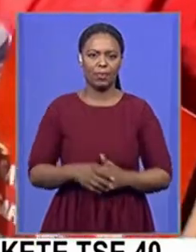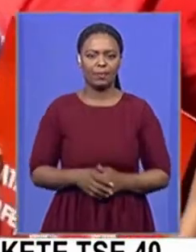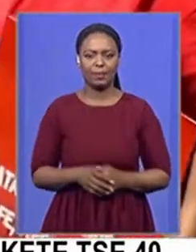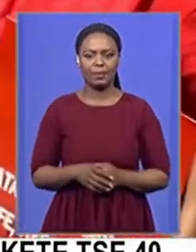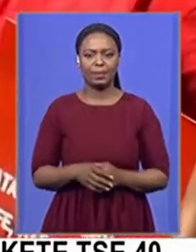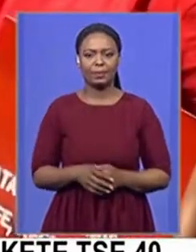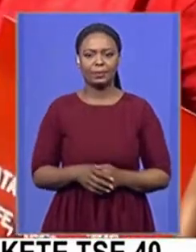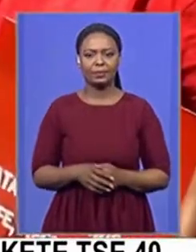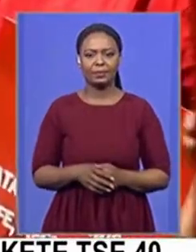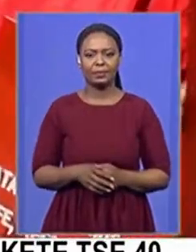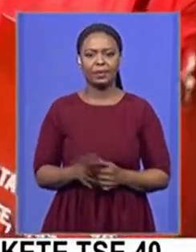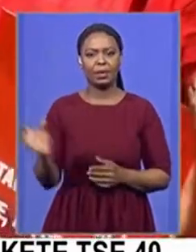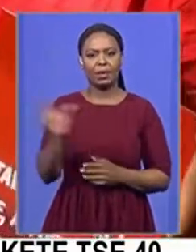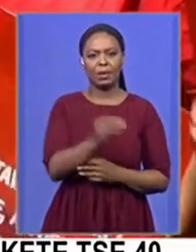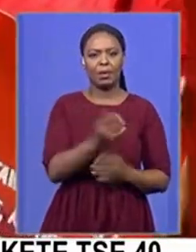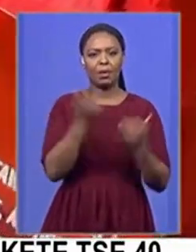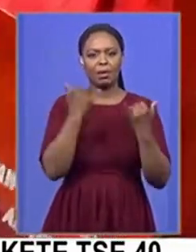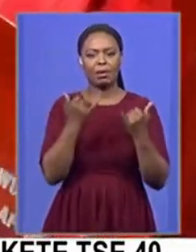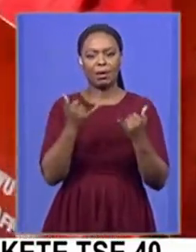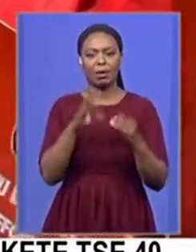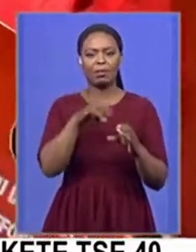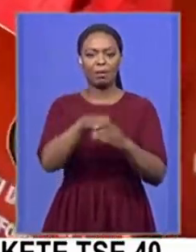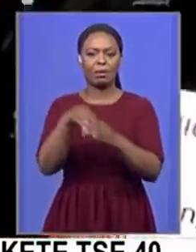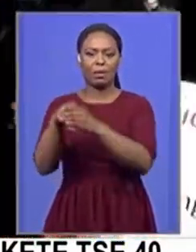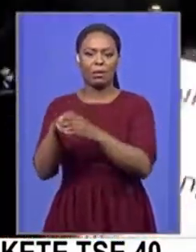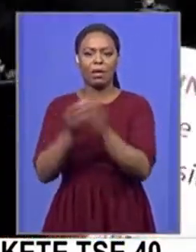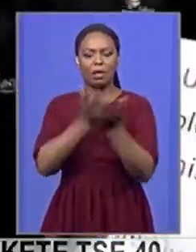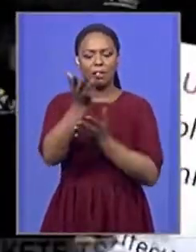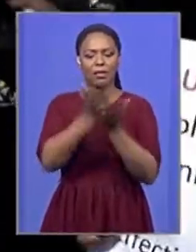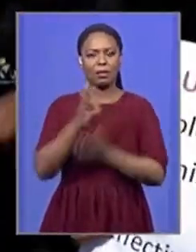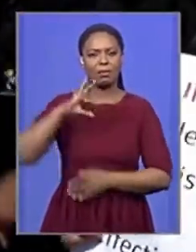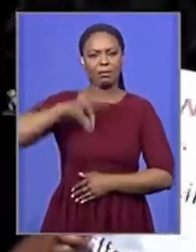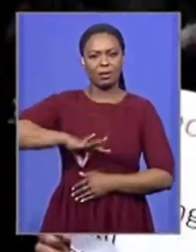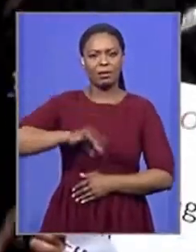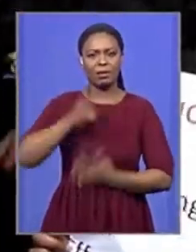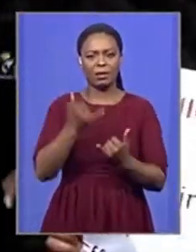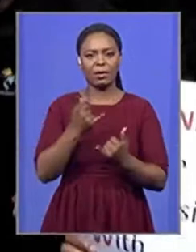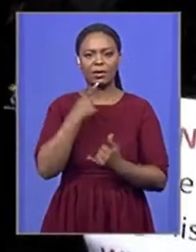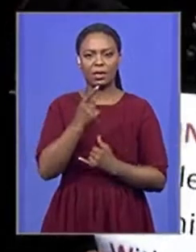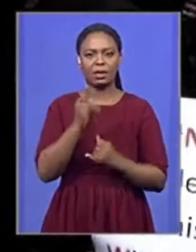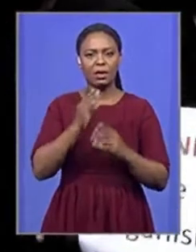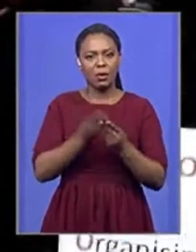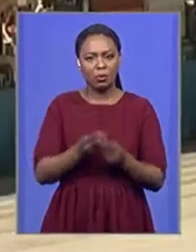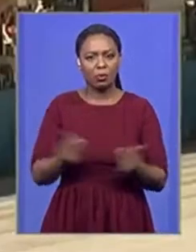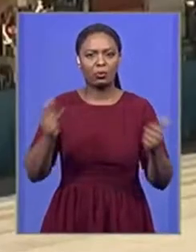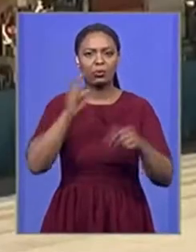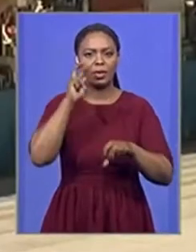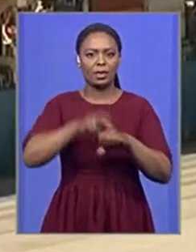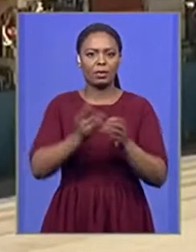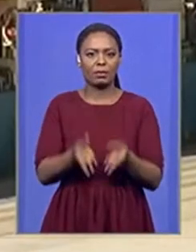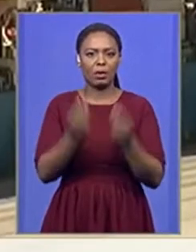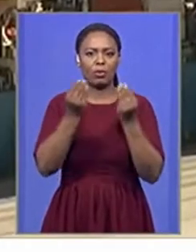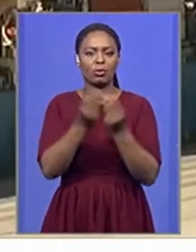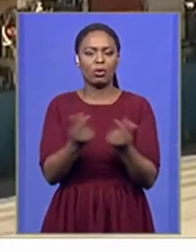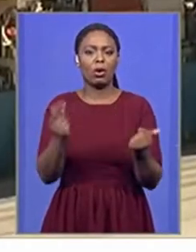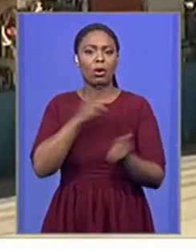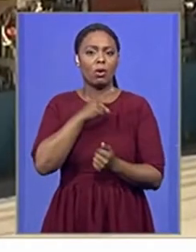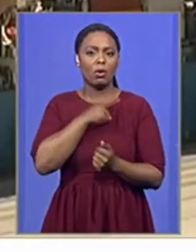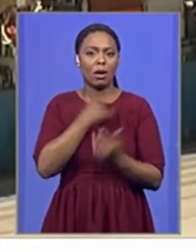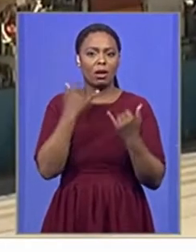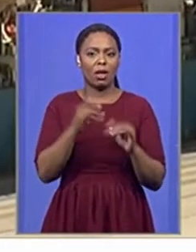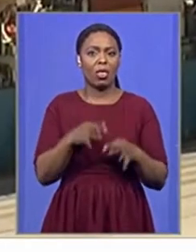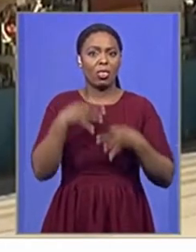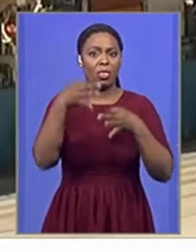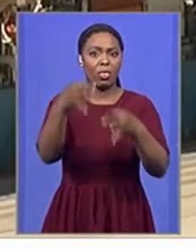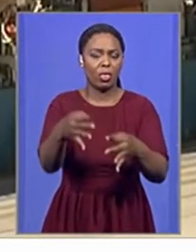Maatla koro olle a deni terisa nanzamipu uzo za Transnet abatla officialwe tarolo kapotlako kahadye iso eka naya